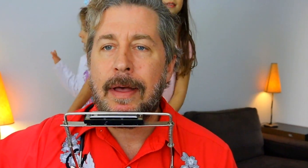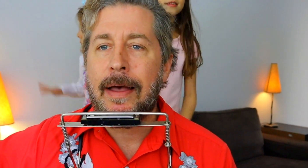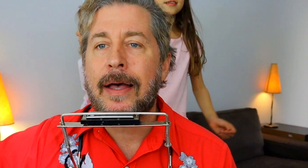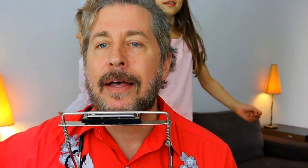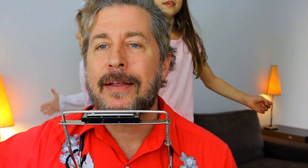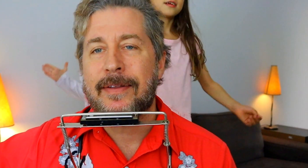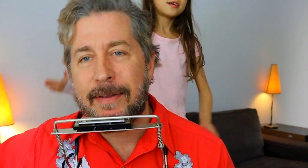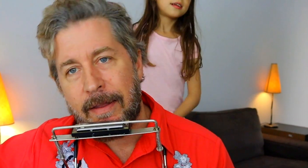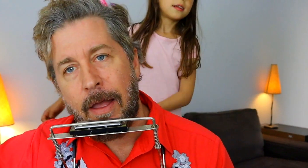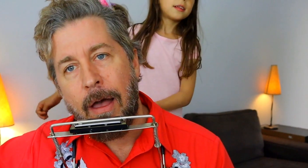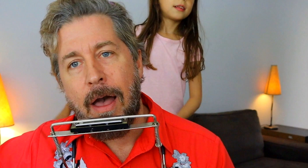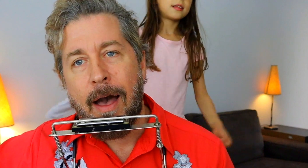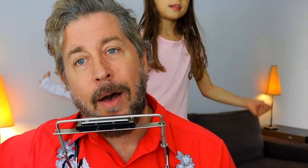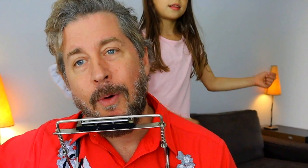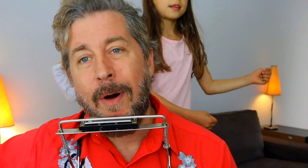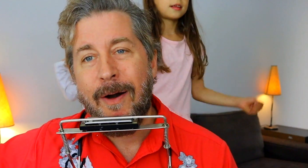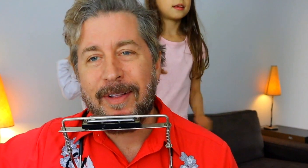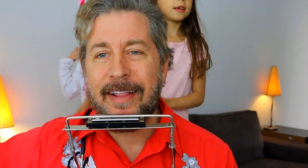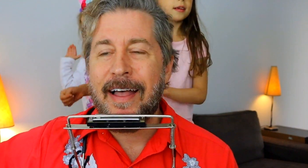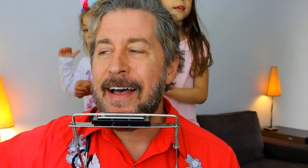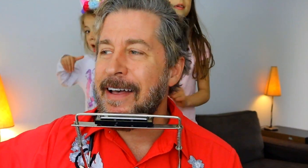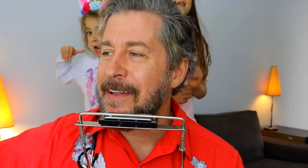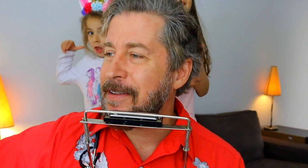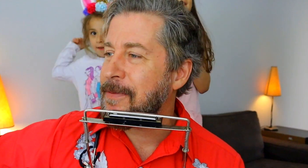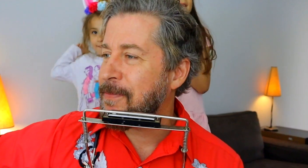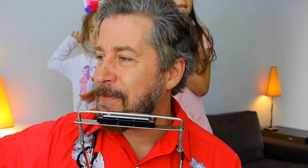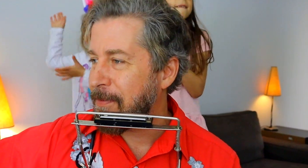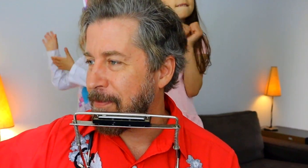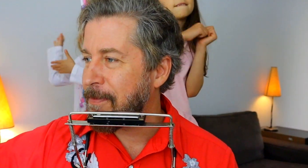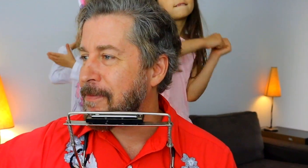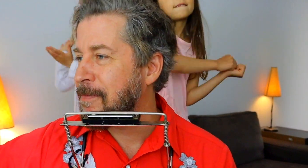Because you're mine, I walk the